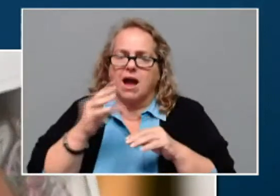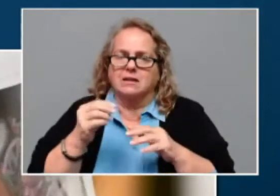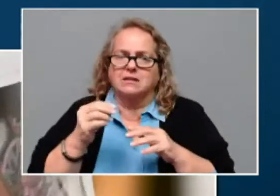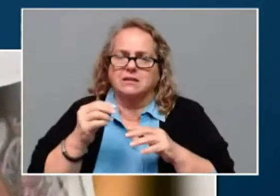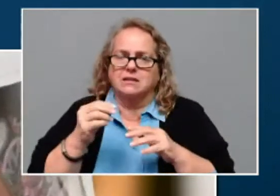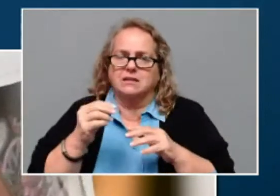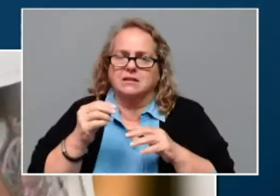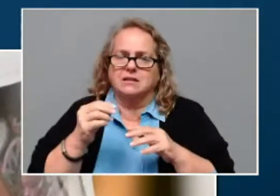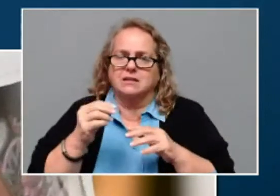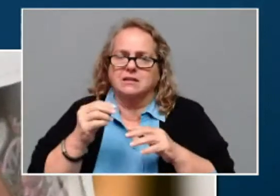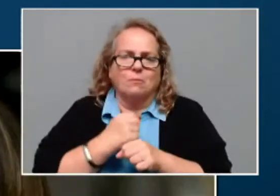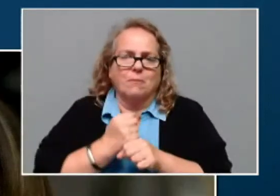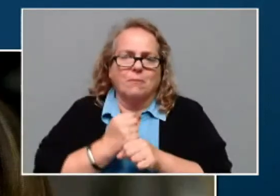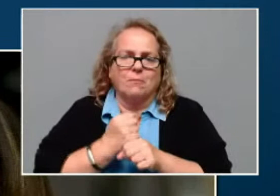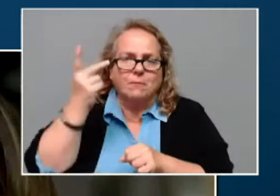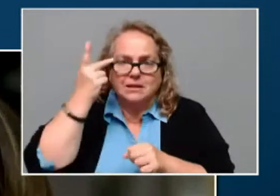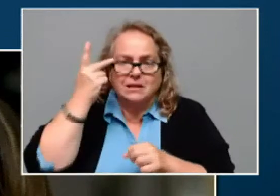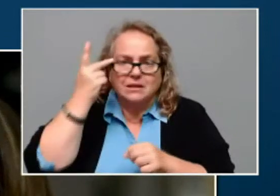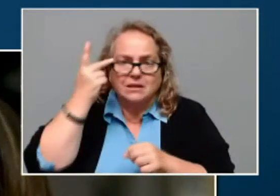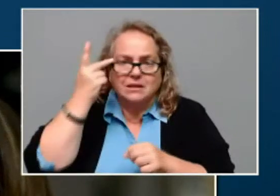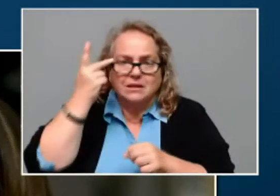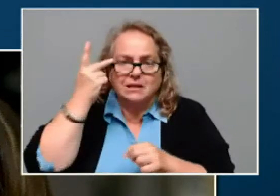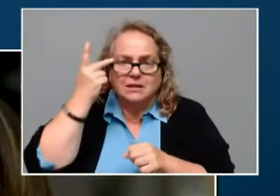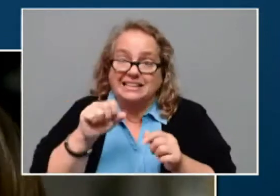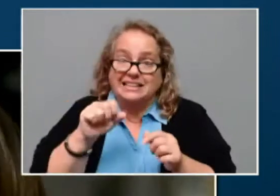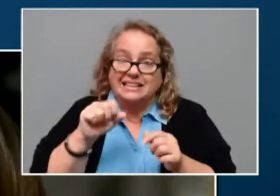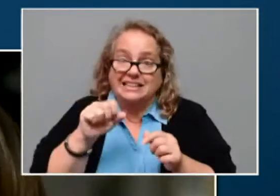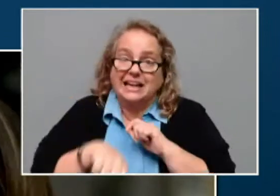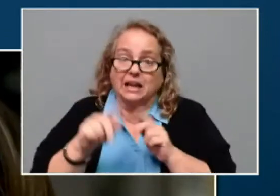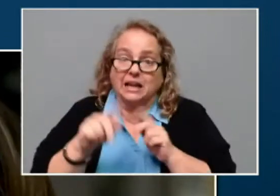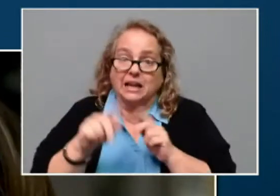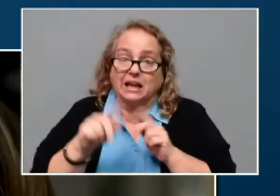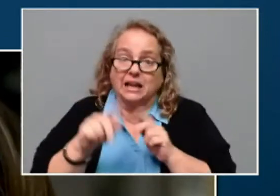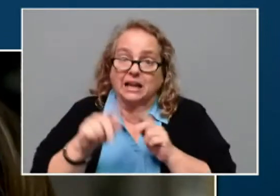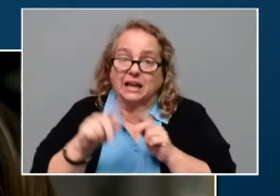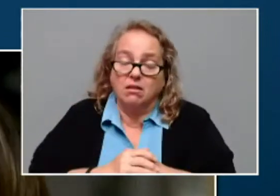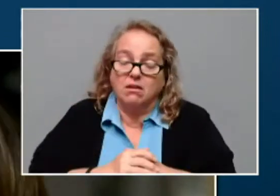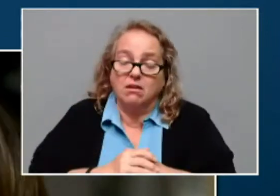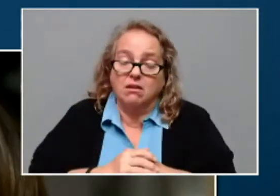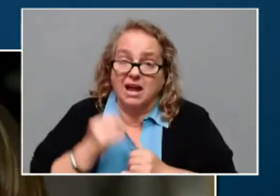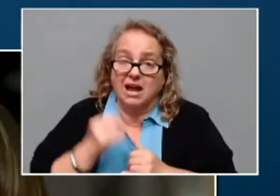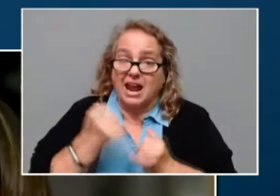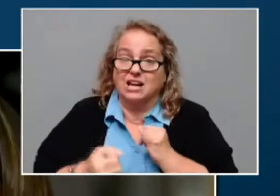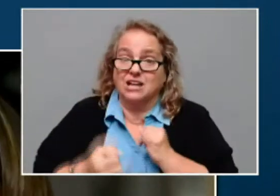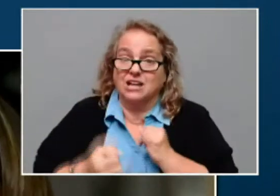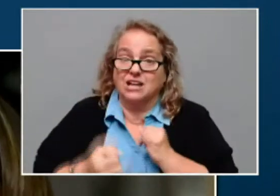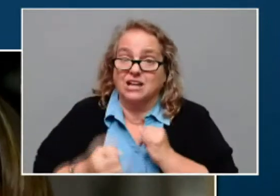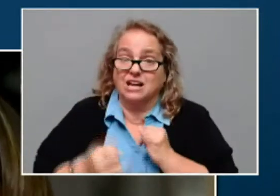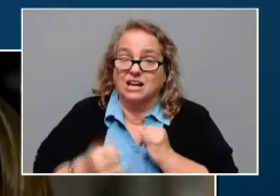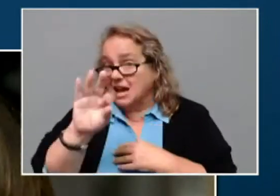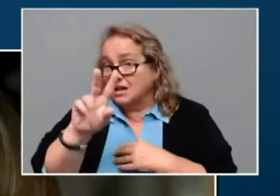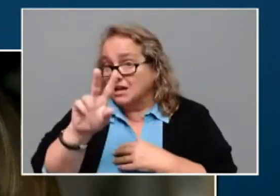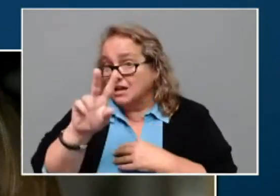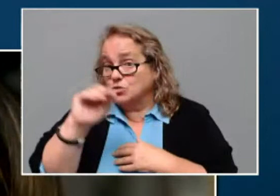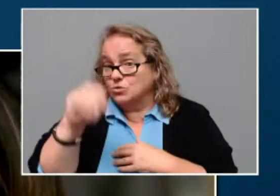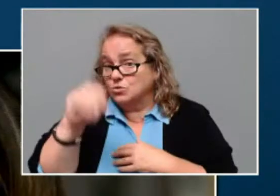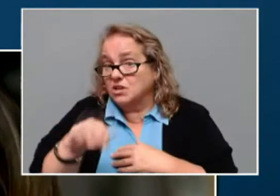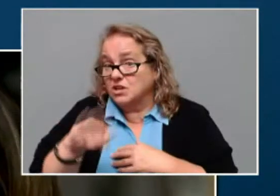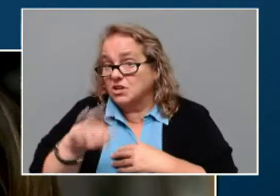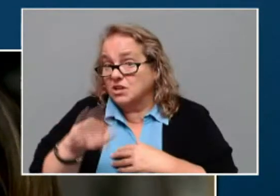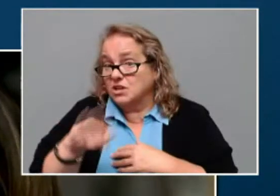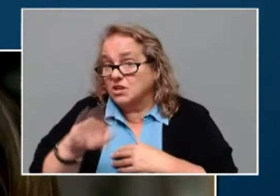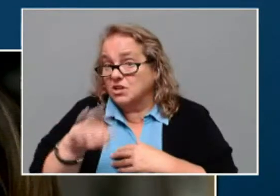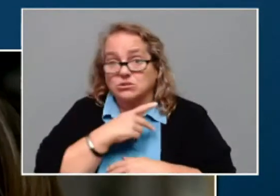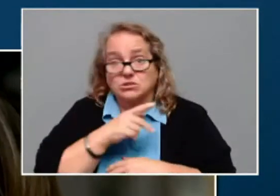killing people. I think at last check, like 92% of our patients are unvaccinated. And the big difference